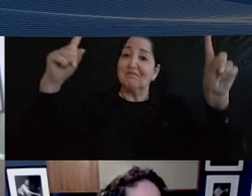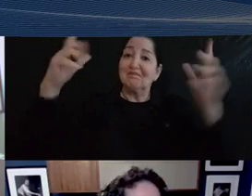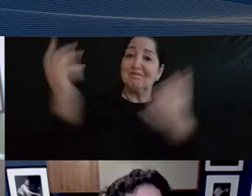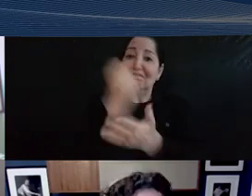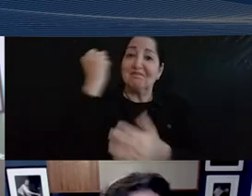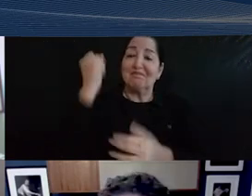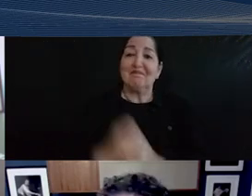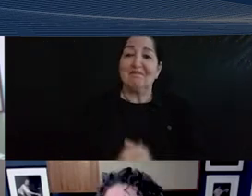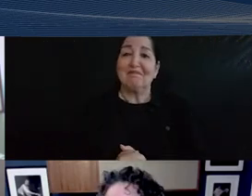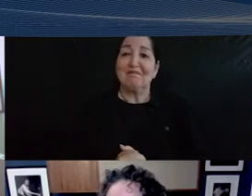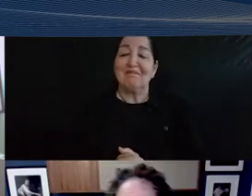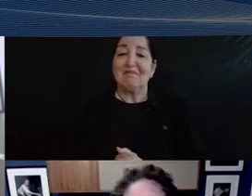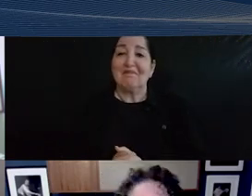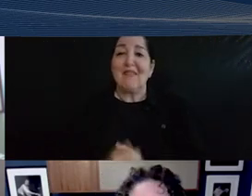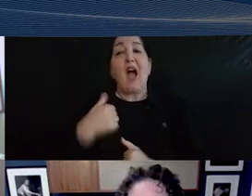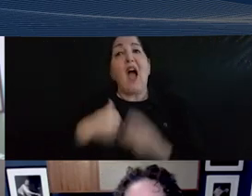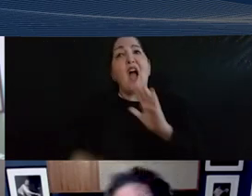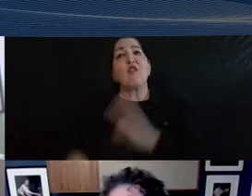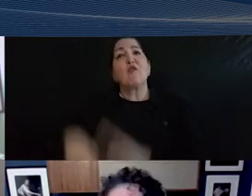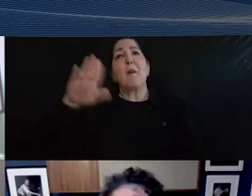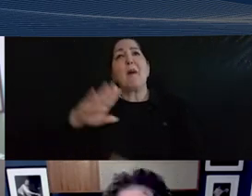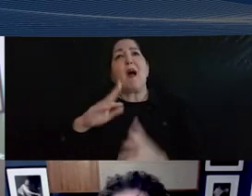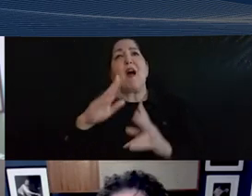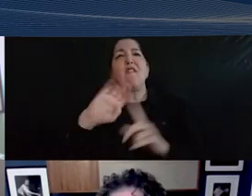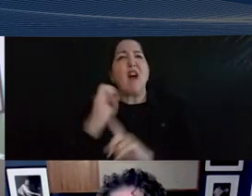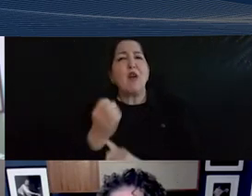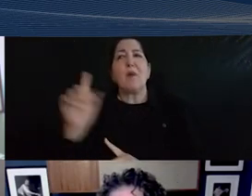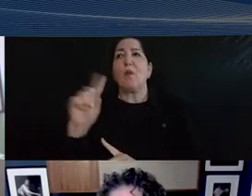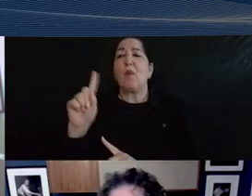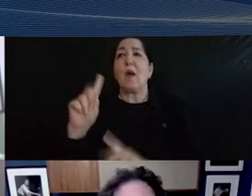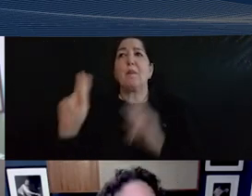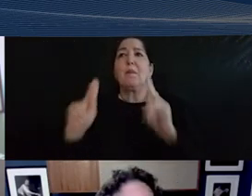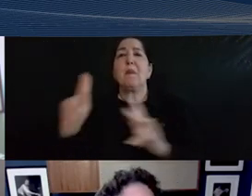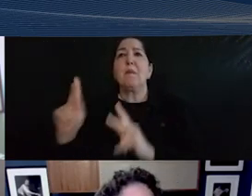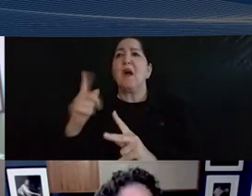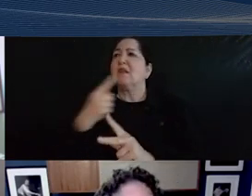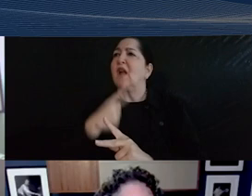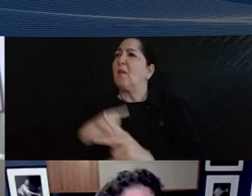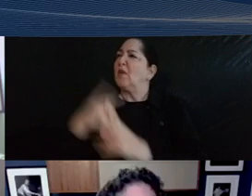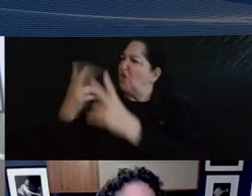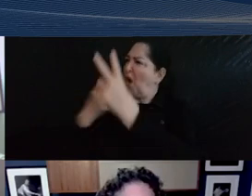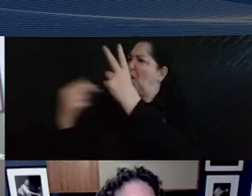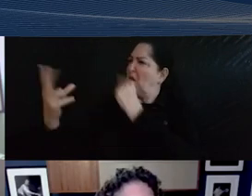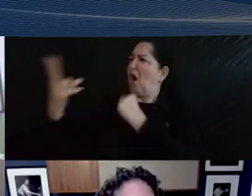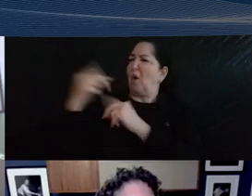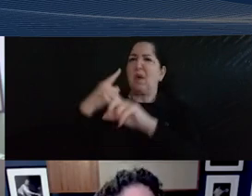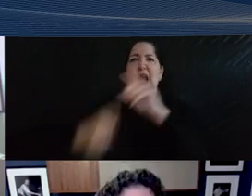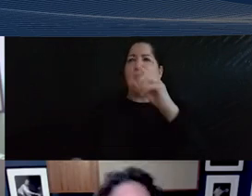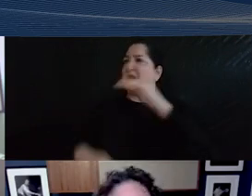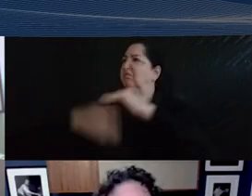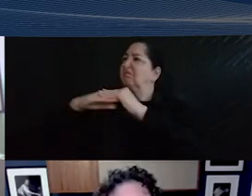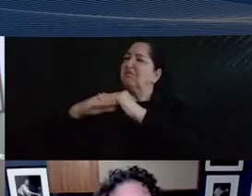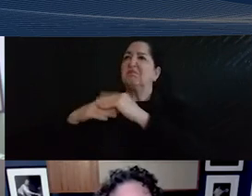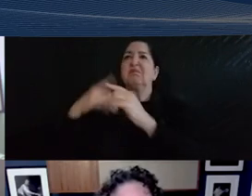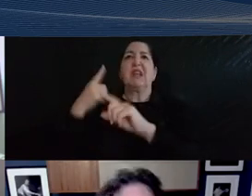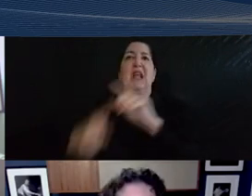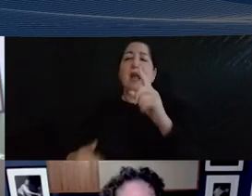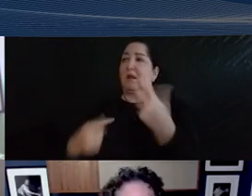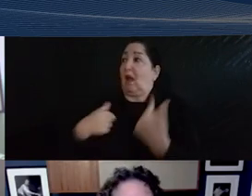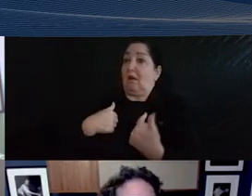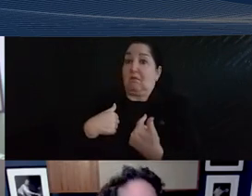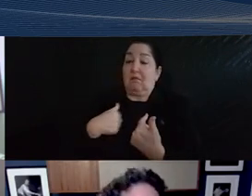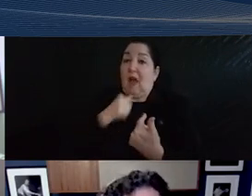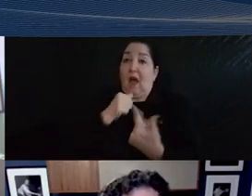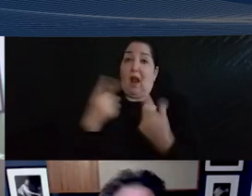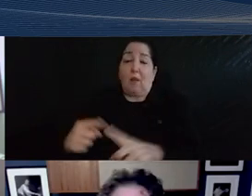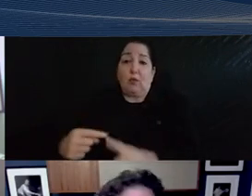that dream was. I grew up in an environment where I didn't have people telling me, no, you can't do this. And I feel